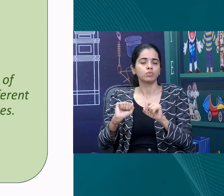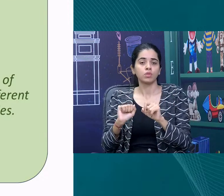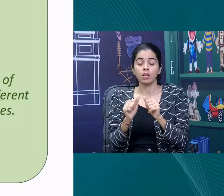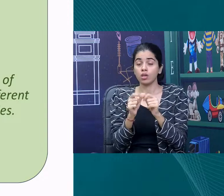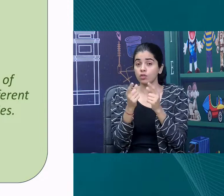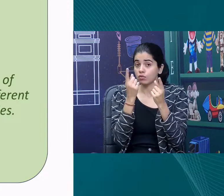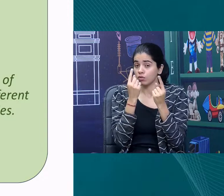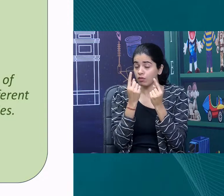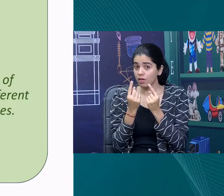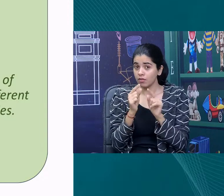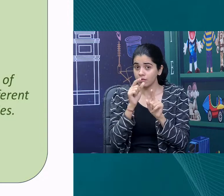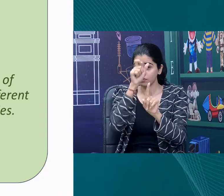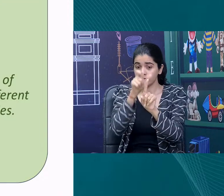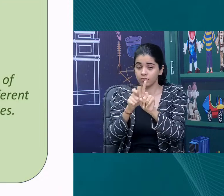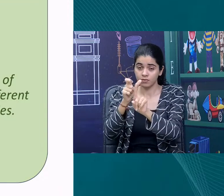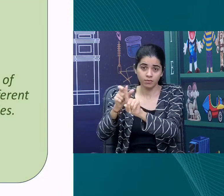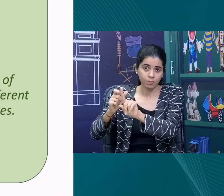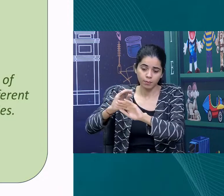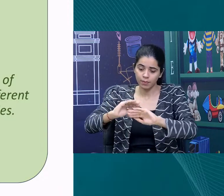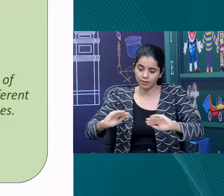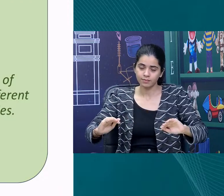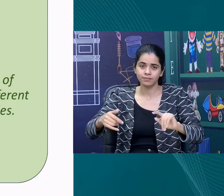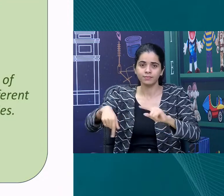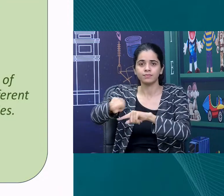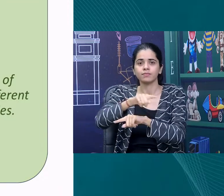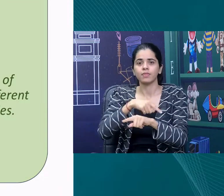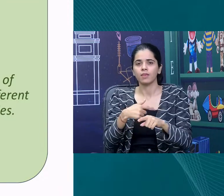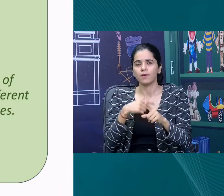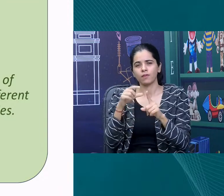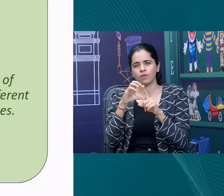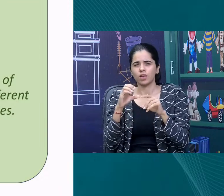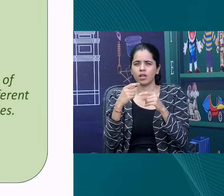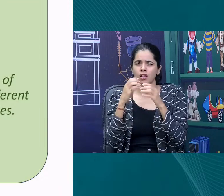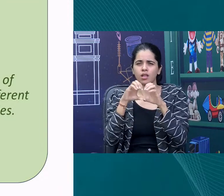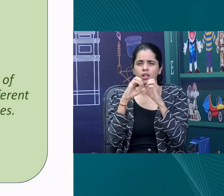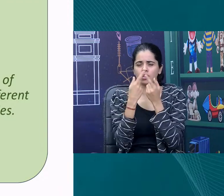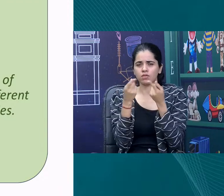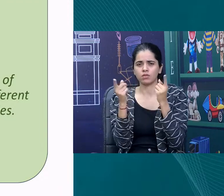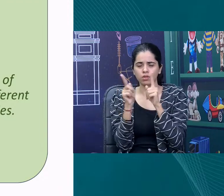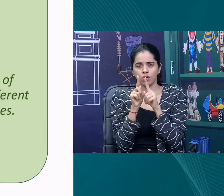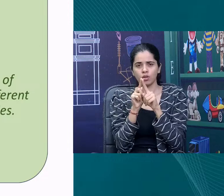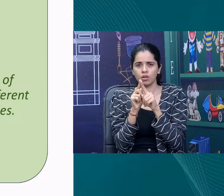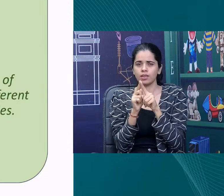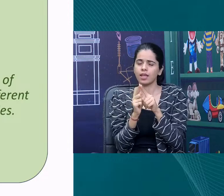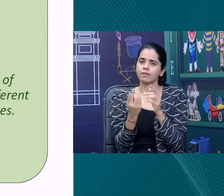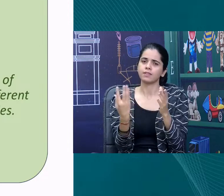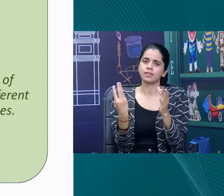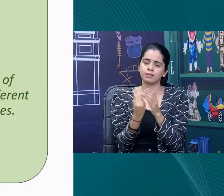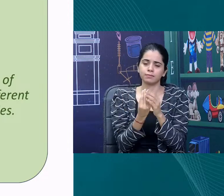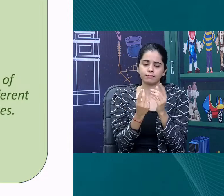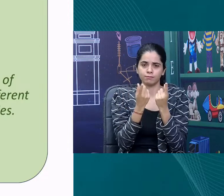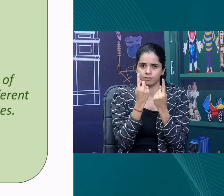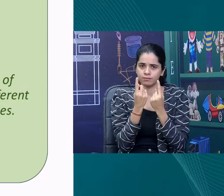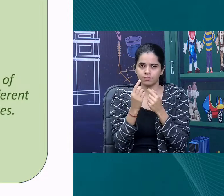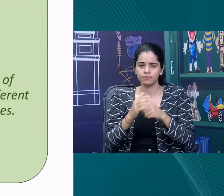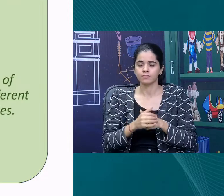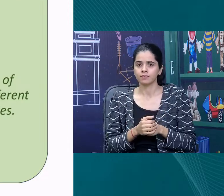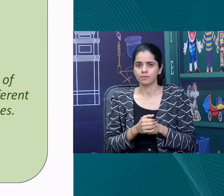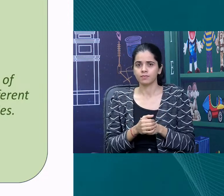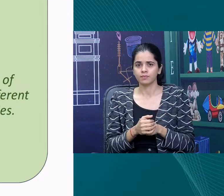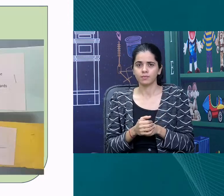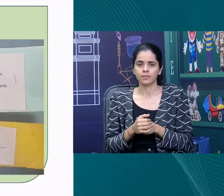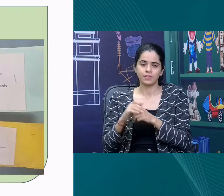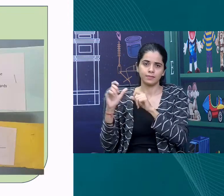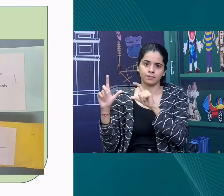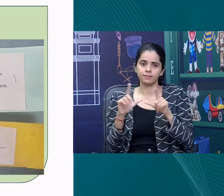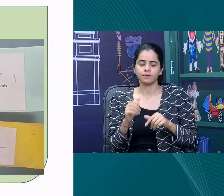evaluation is where we have to bring in the variety. We're already doing in a classroom, but we have to do it in evaluation. Yeah, let's go on to